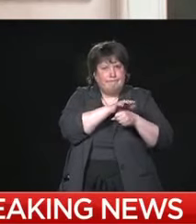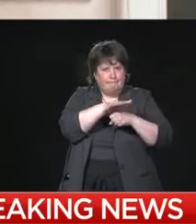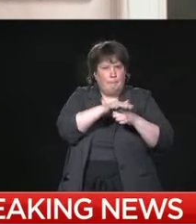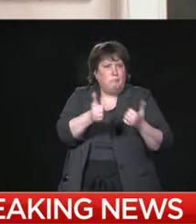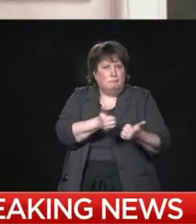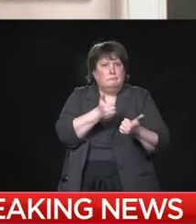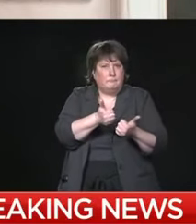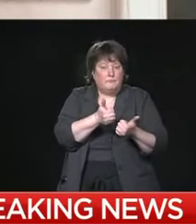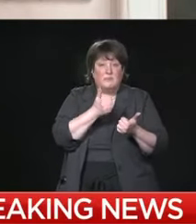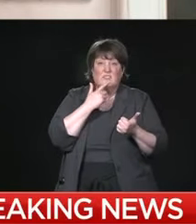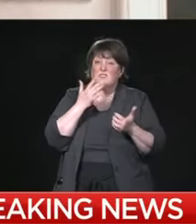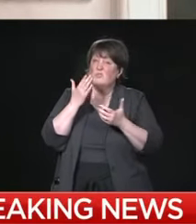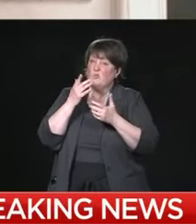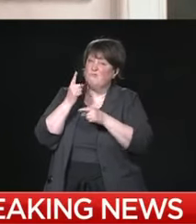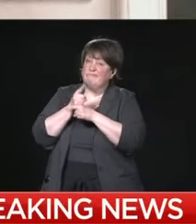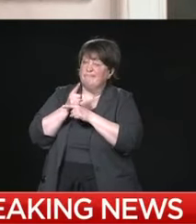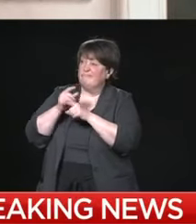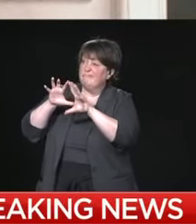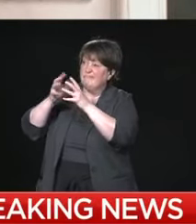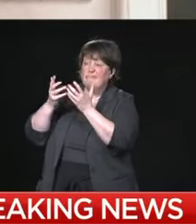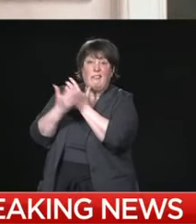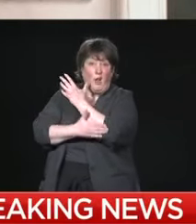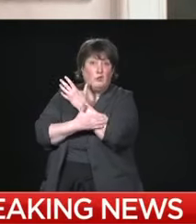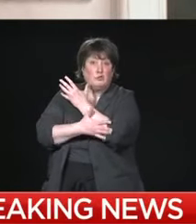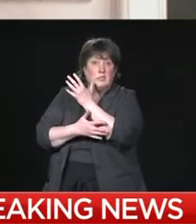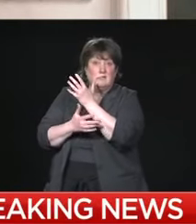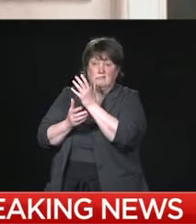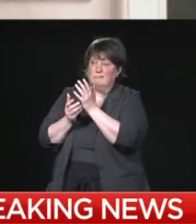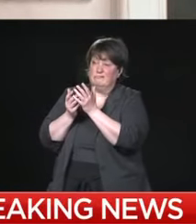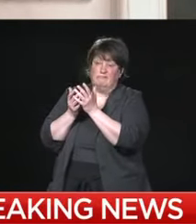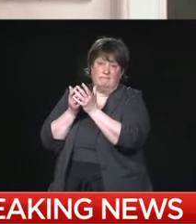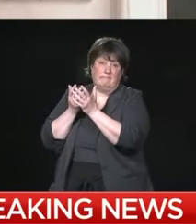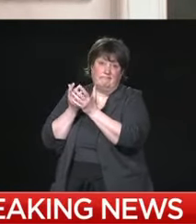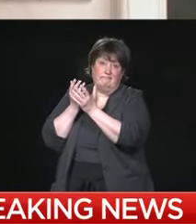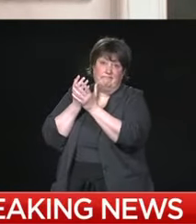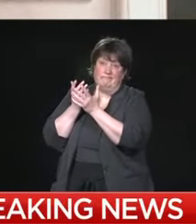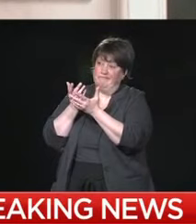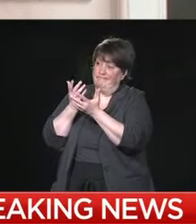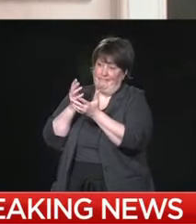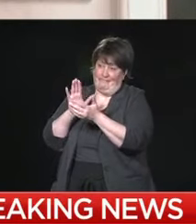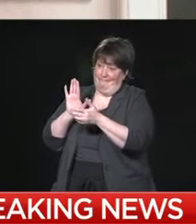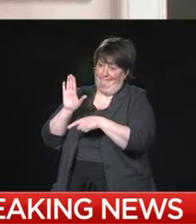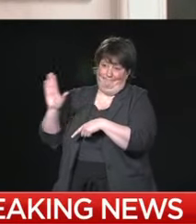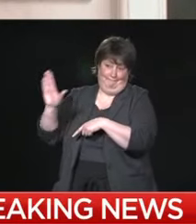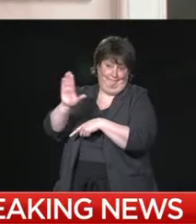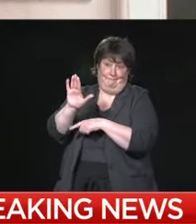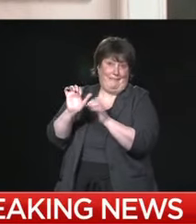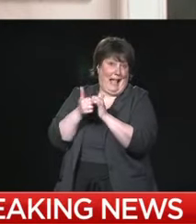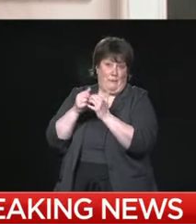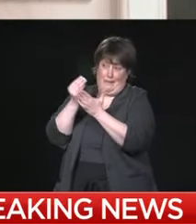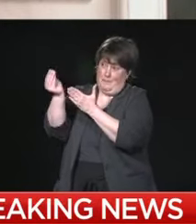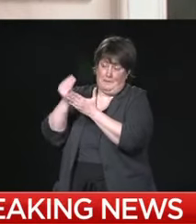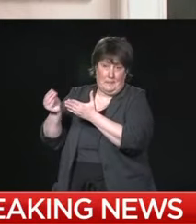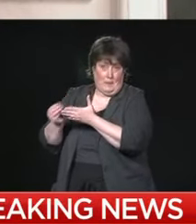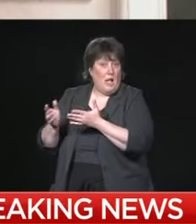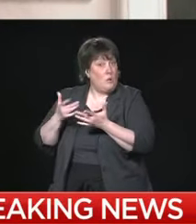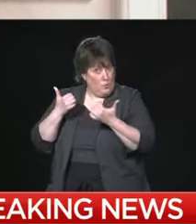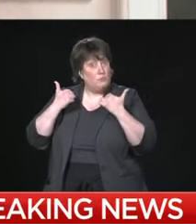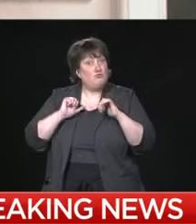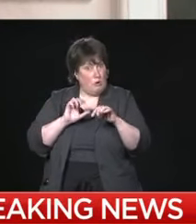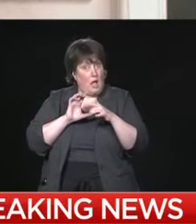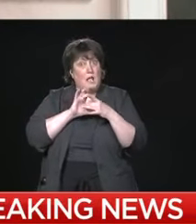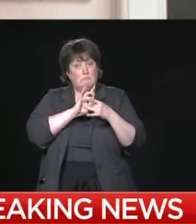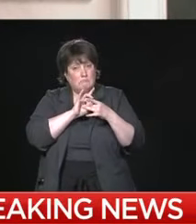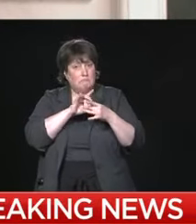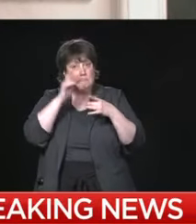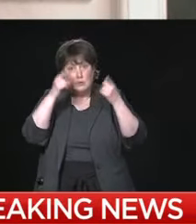We understand that countries around the world are taking their own approaches. We will continue to coordinate as much as